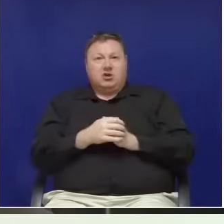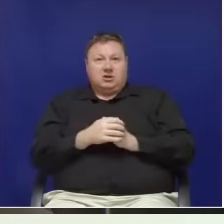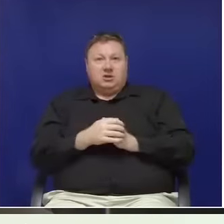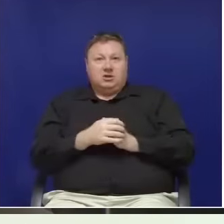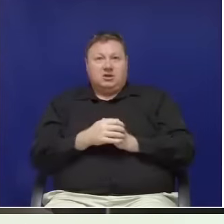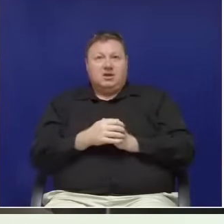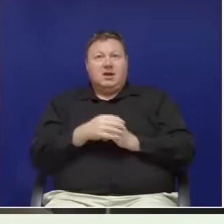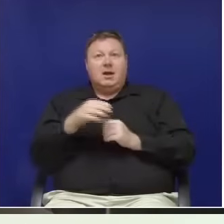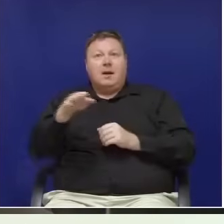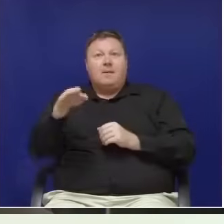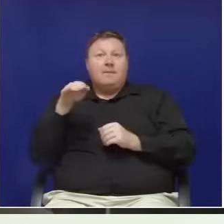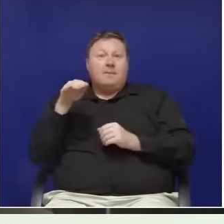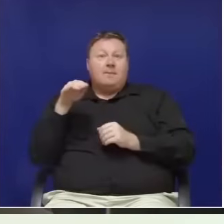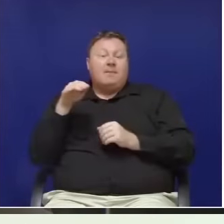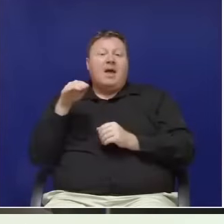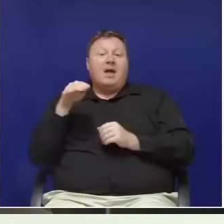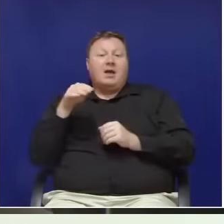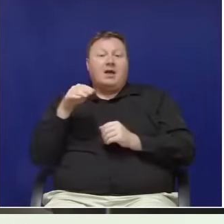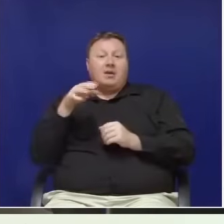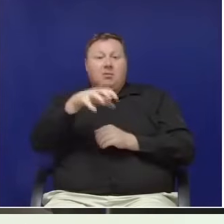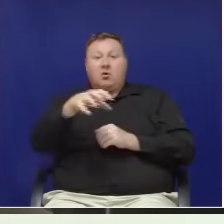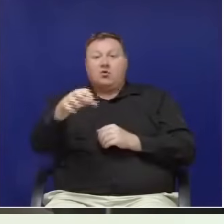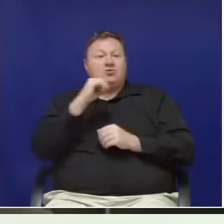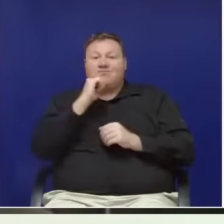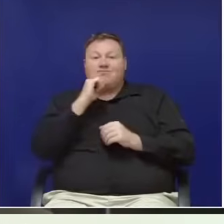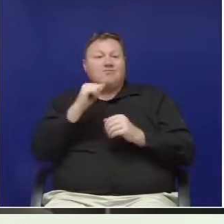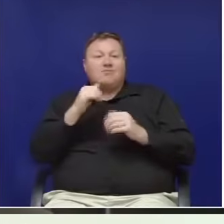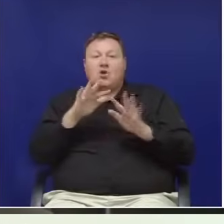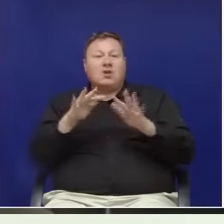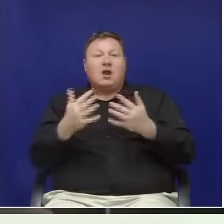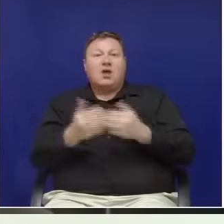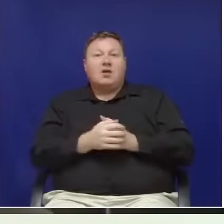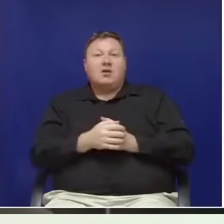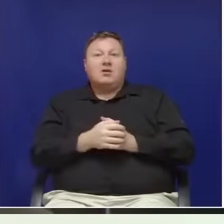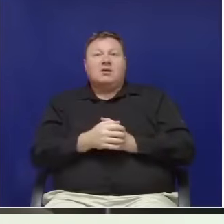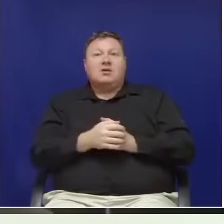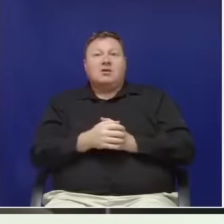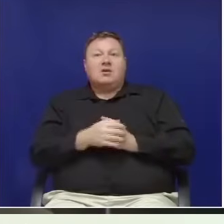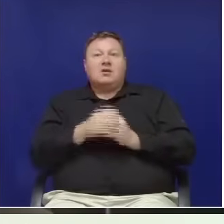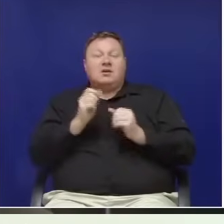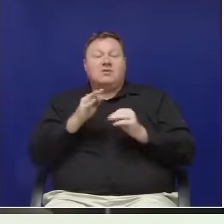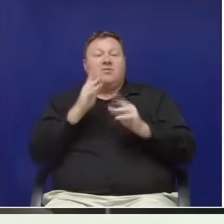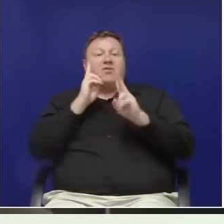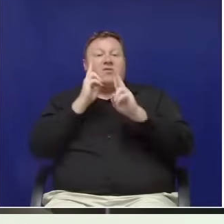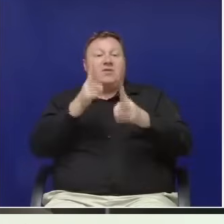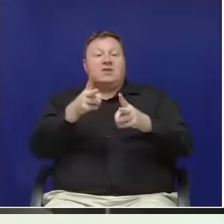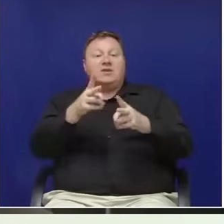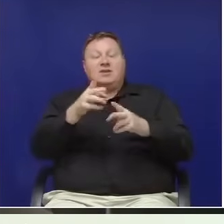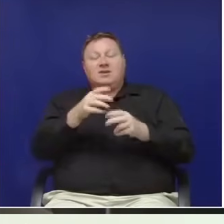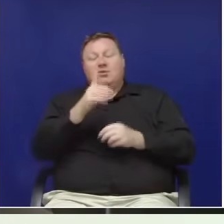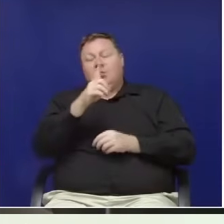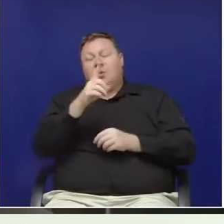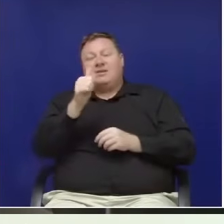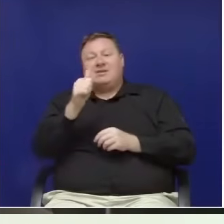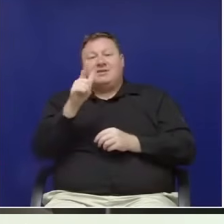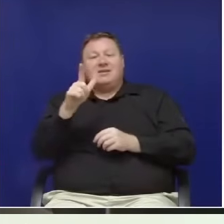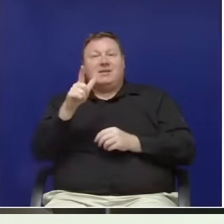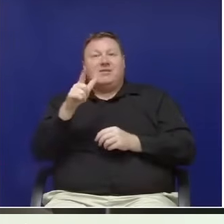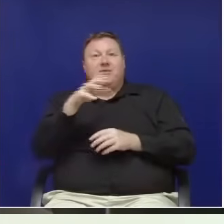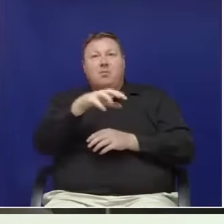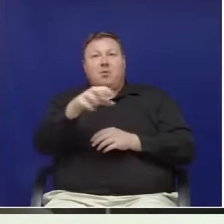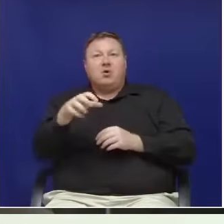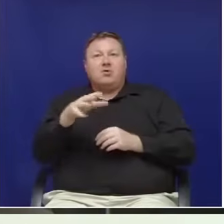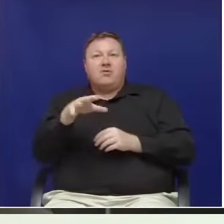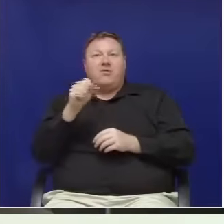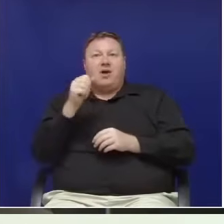bank branches have no space for that whatsoever. If you were to go and visit one of these 167 branches, all